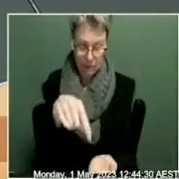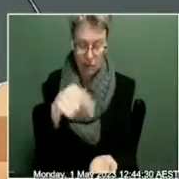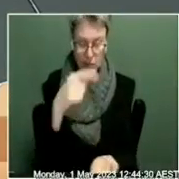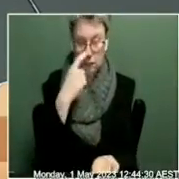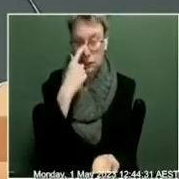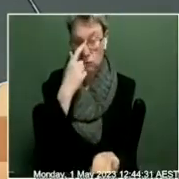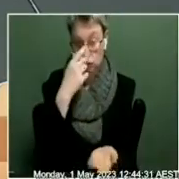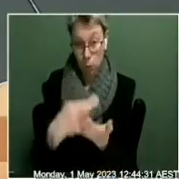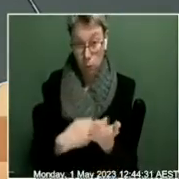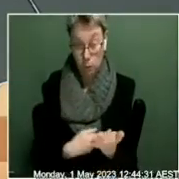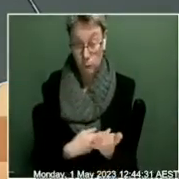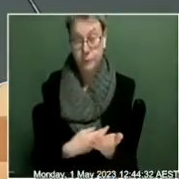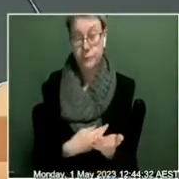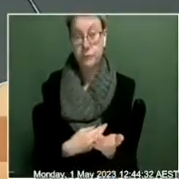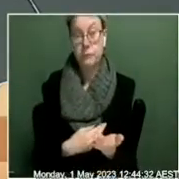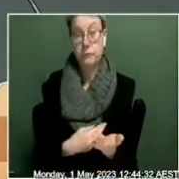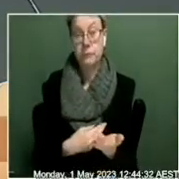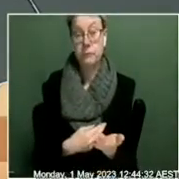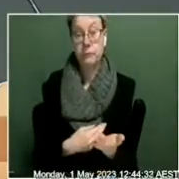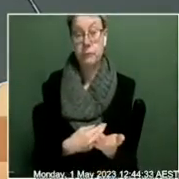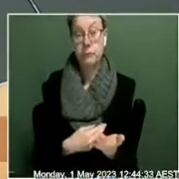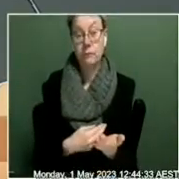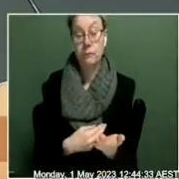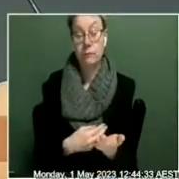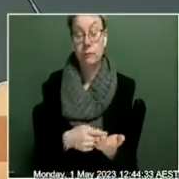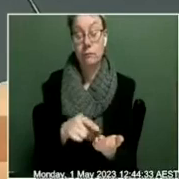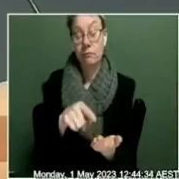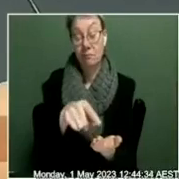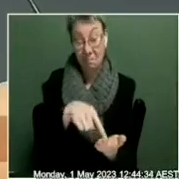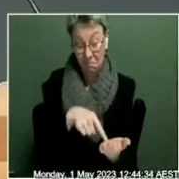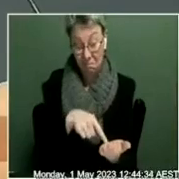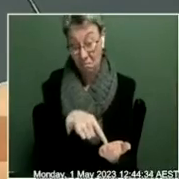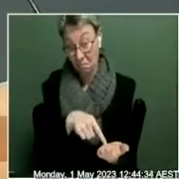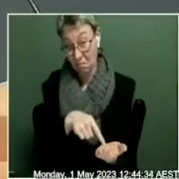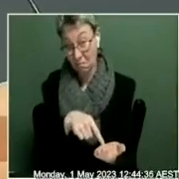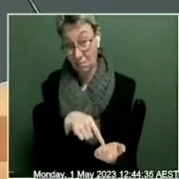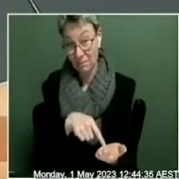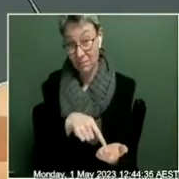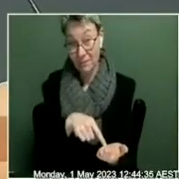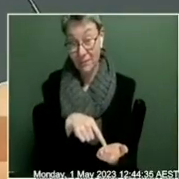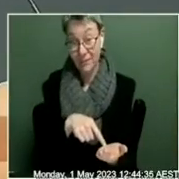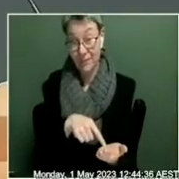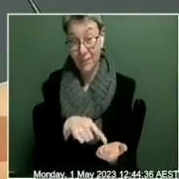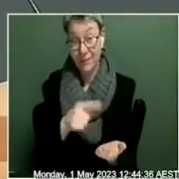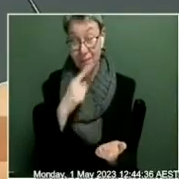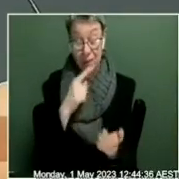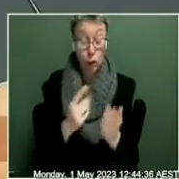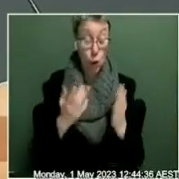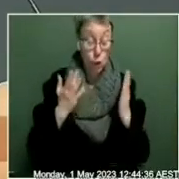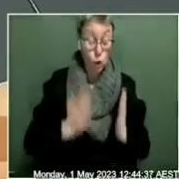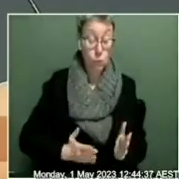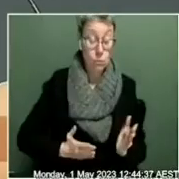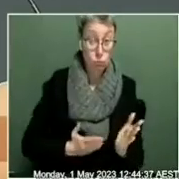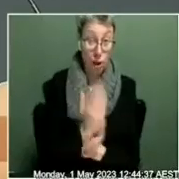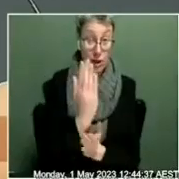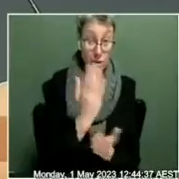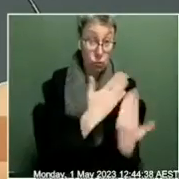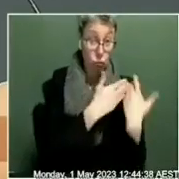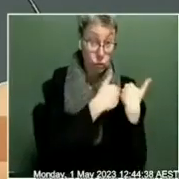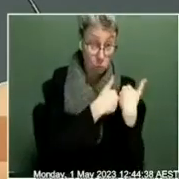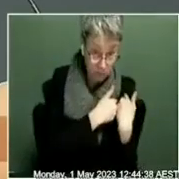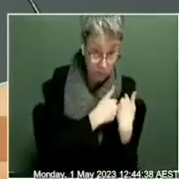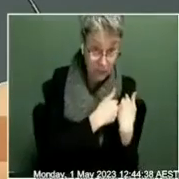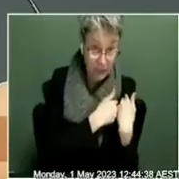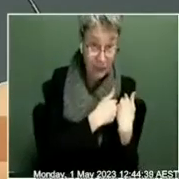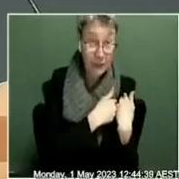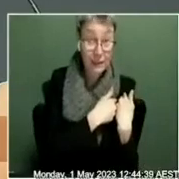rights obligations and outcomes with respect to the mental health system. And that's a report that